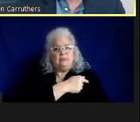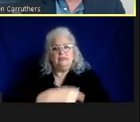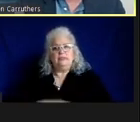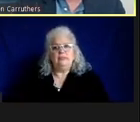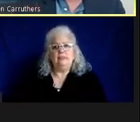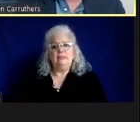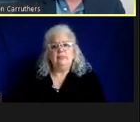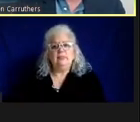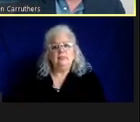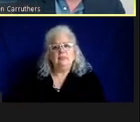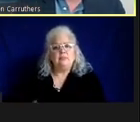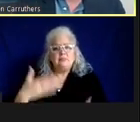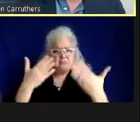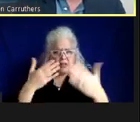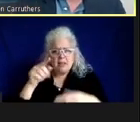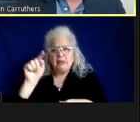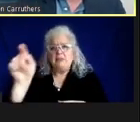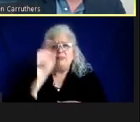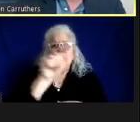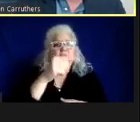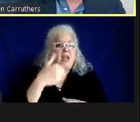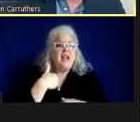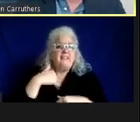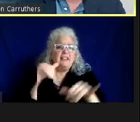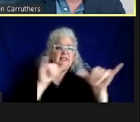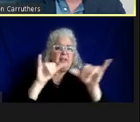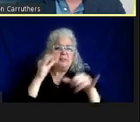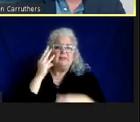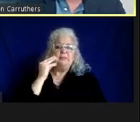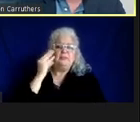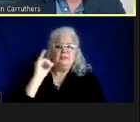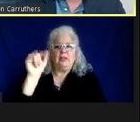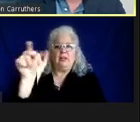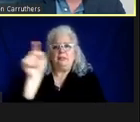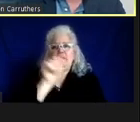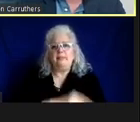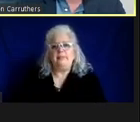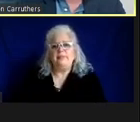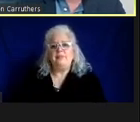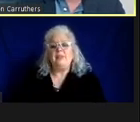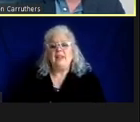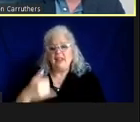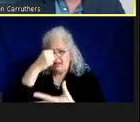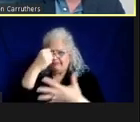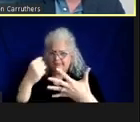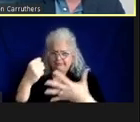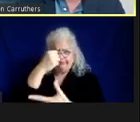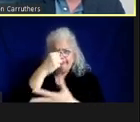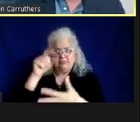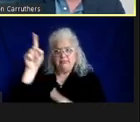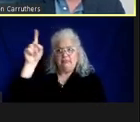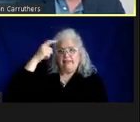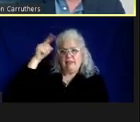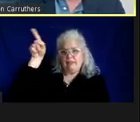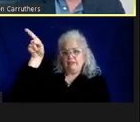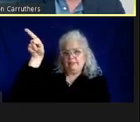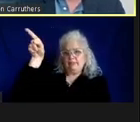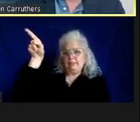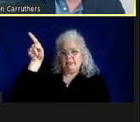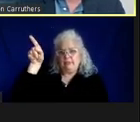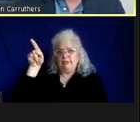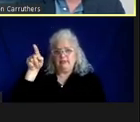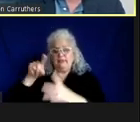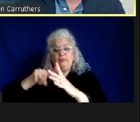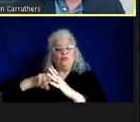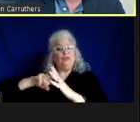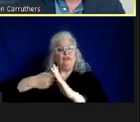setting priorities, the governor stated this week that we now are at, it was healthcare and over 75. We're now at anybody